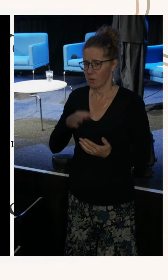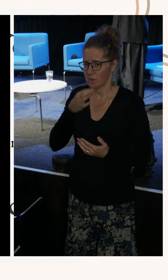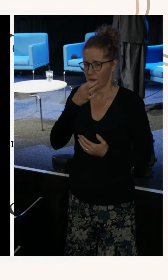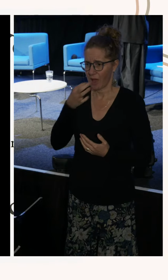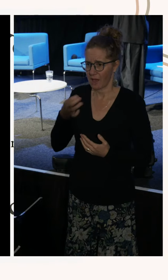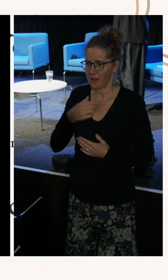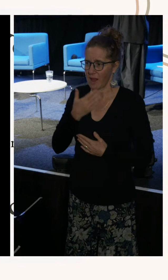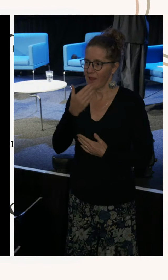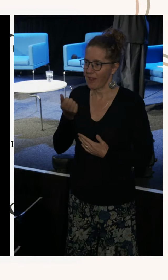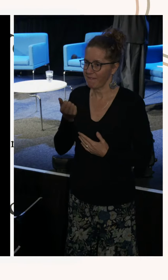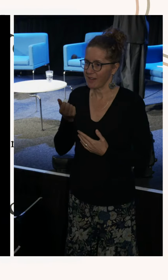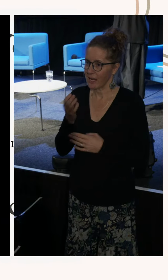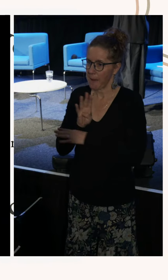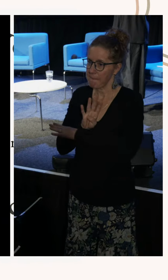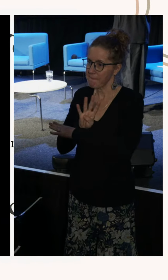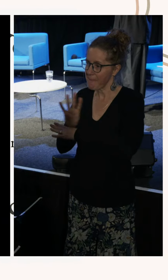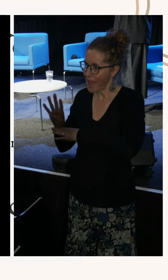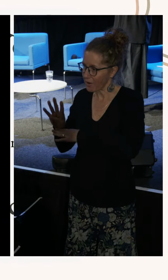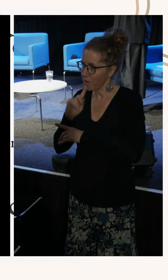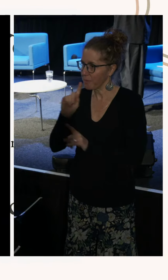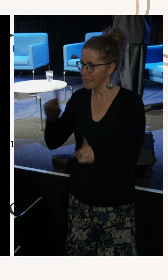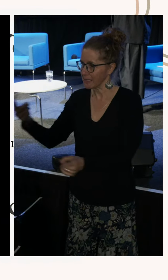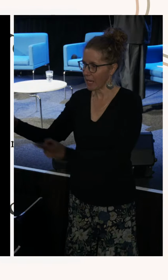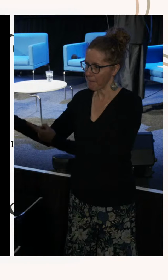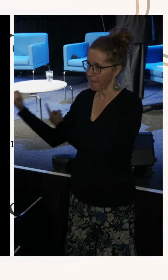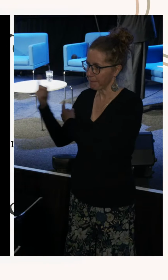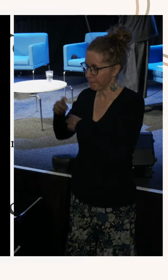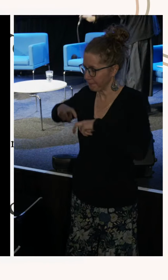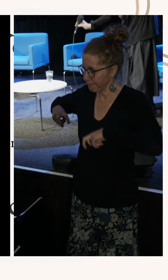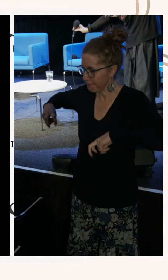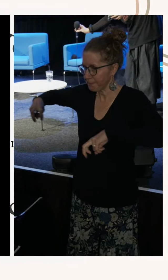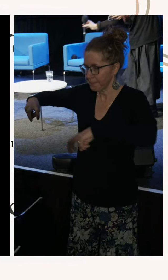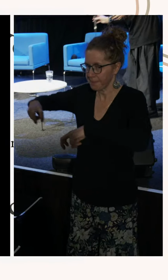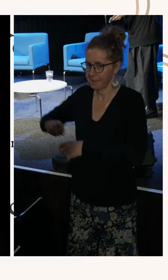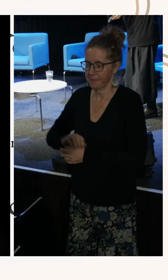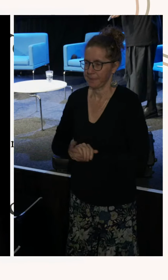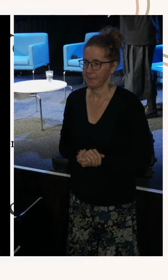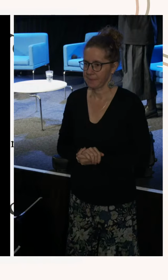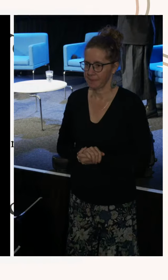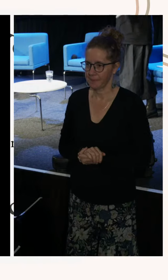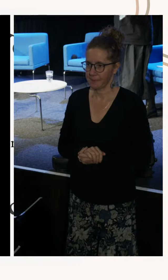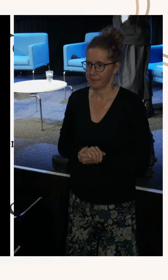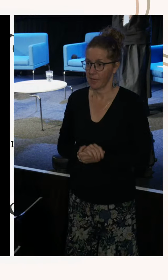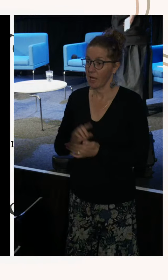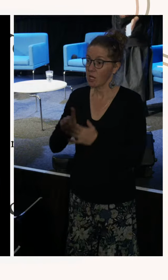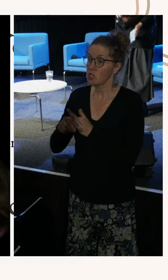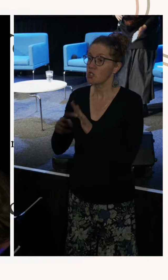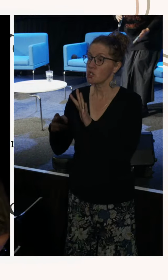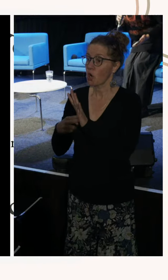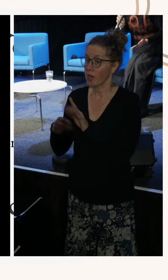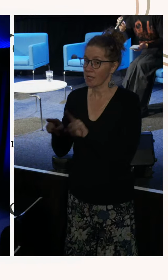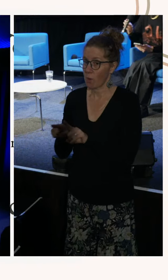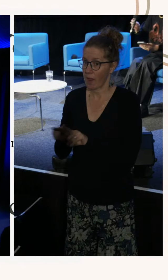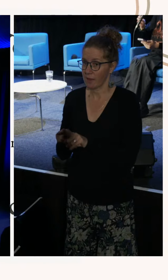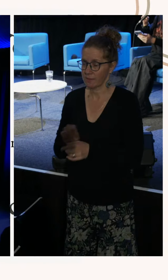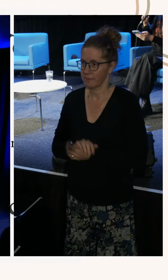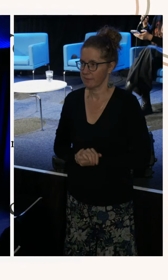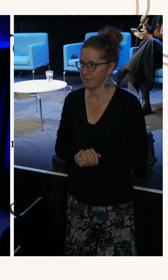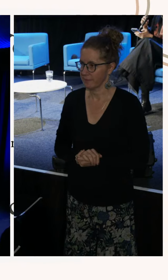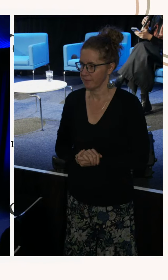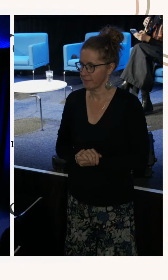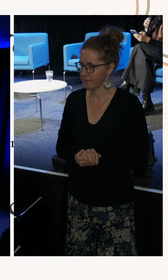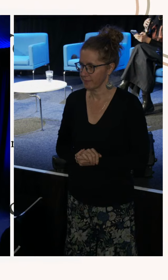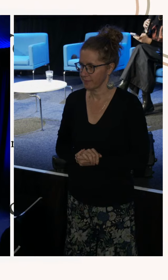our lovely panel guests to come and join me up here, and John too.